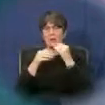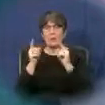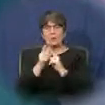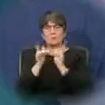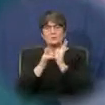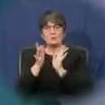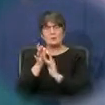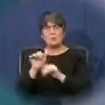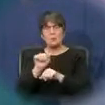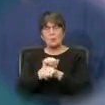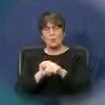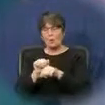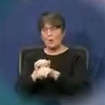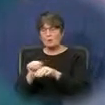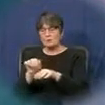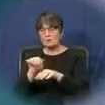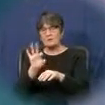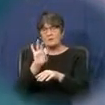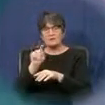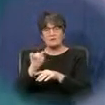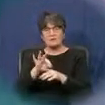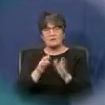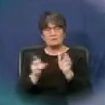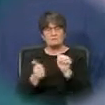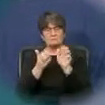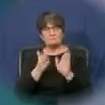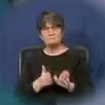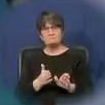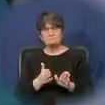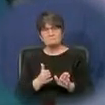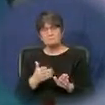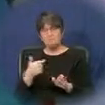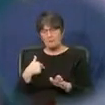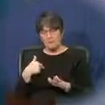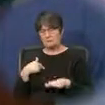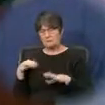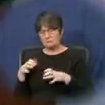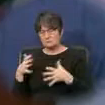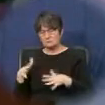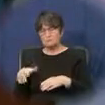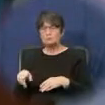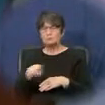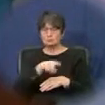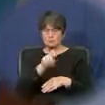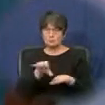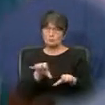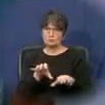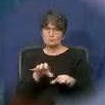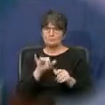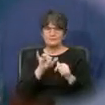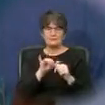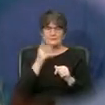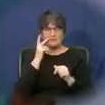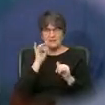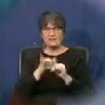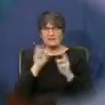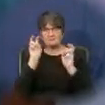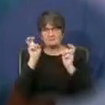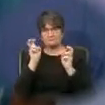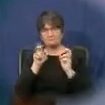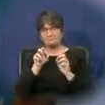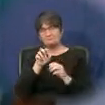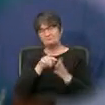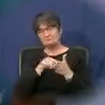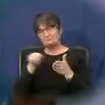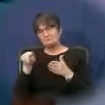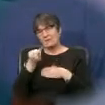feet of his disciples and says, as I have done, so also you must do. And so that's a consistent theme, that we may continually